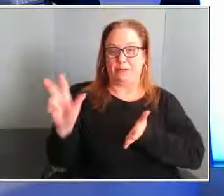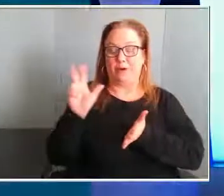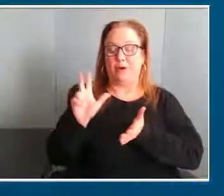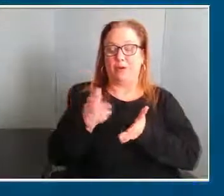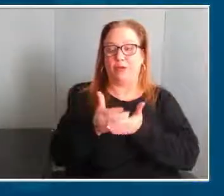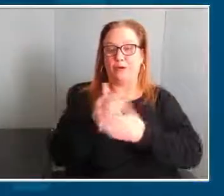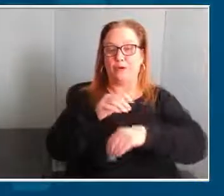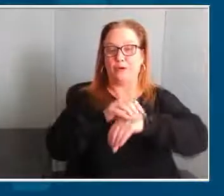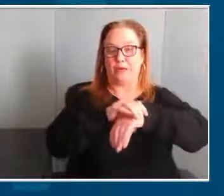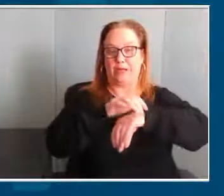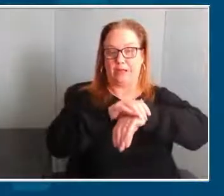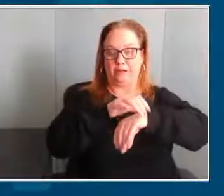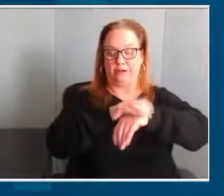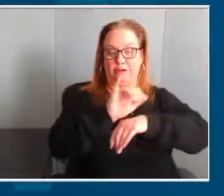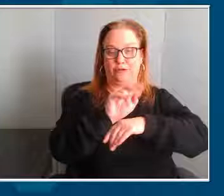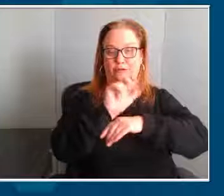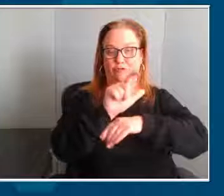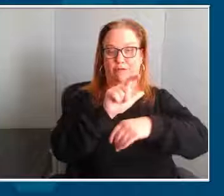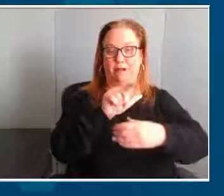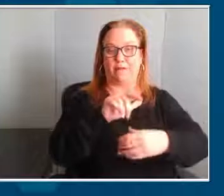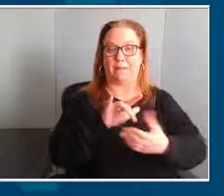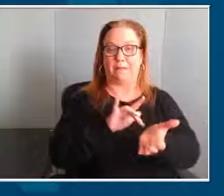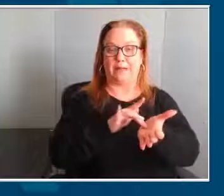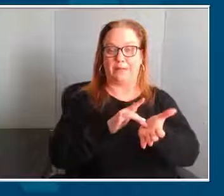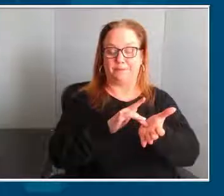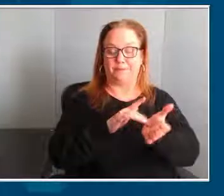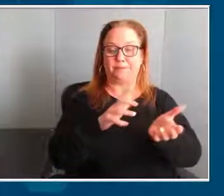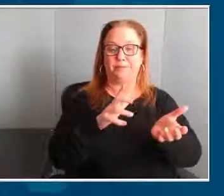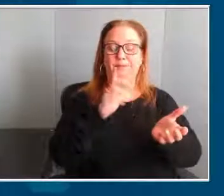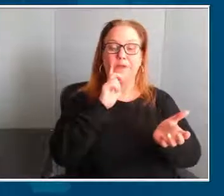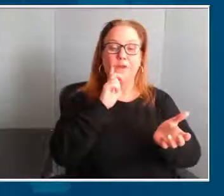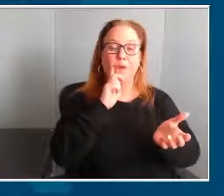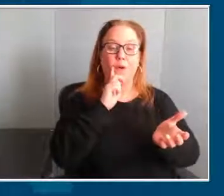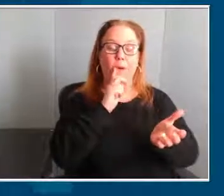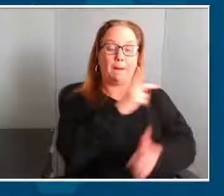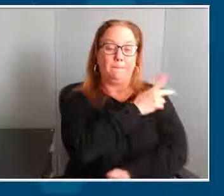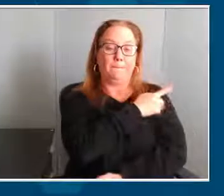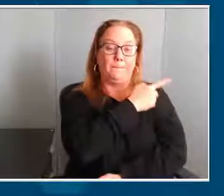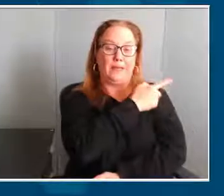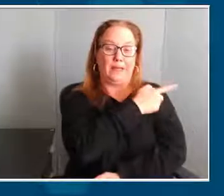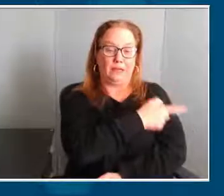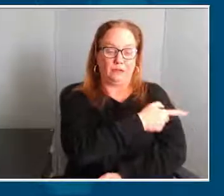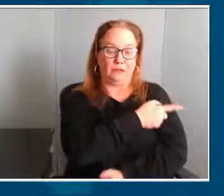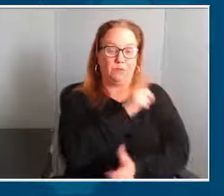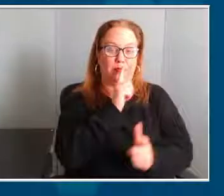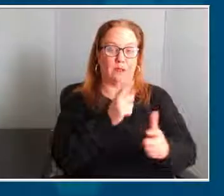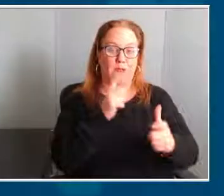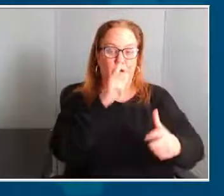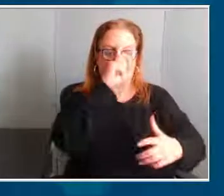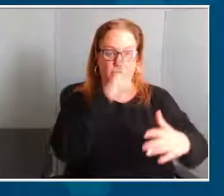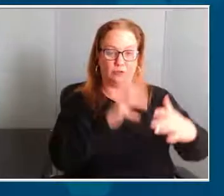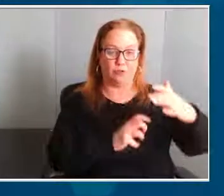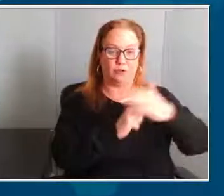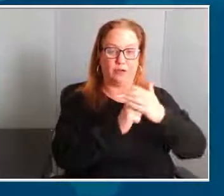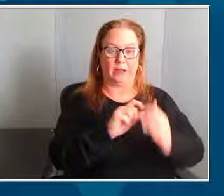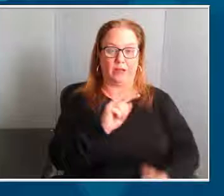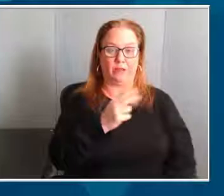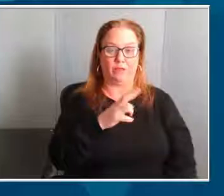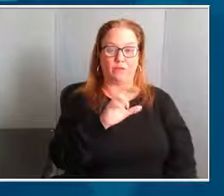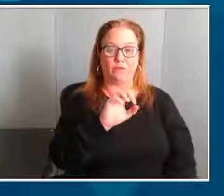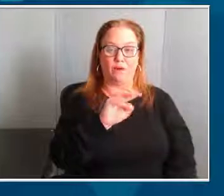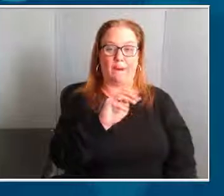key question was, should patients with larger strokes get a thrombectomy? Okay, we're going to have to define all those terms, right? Big